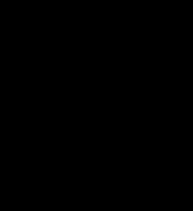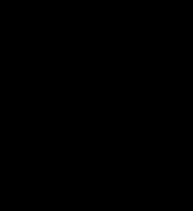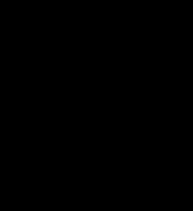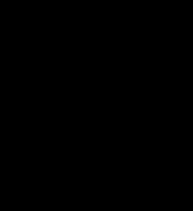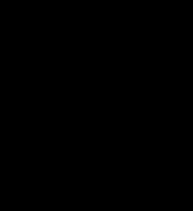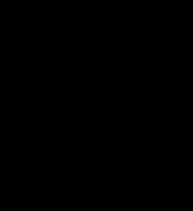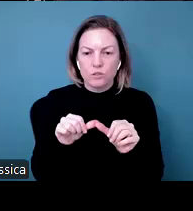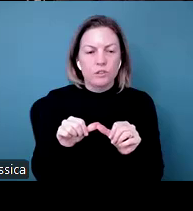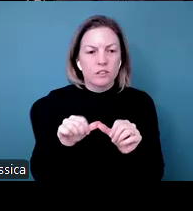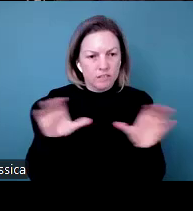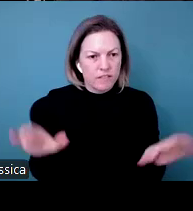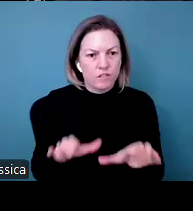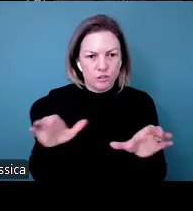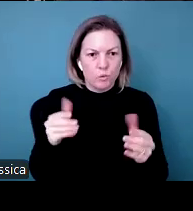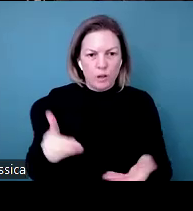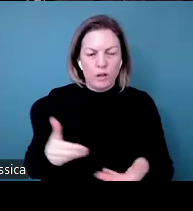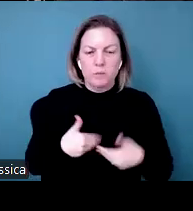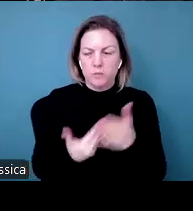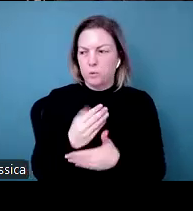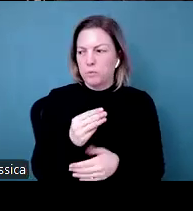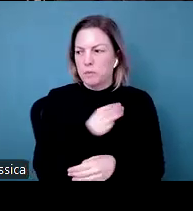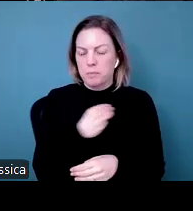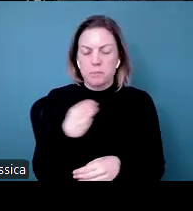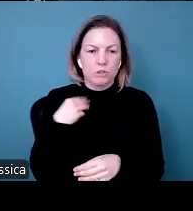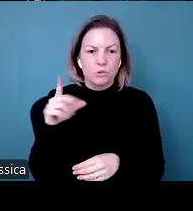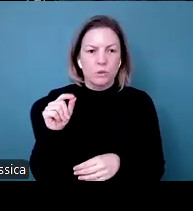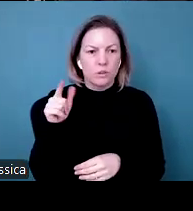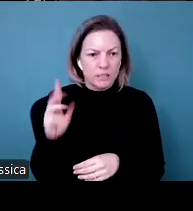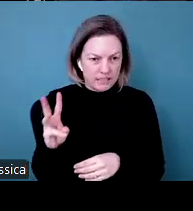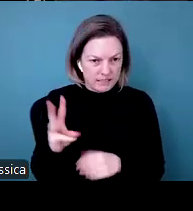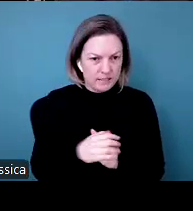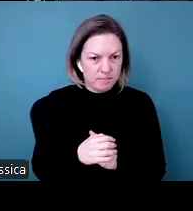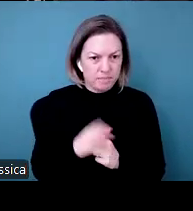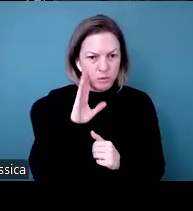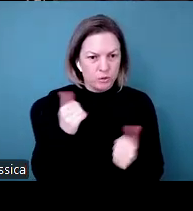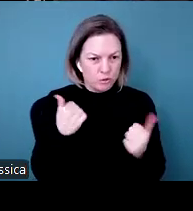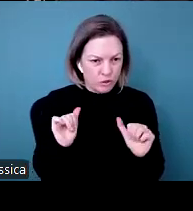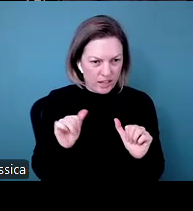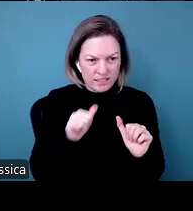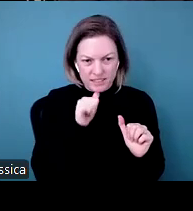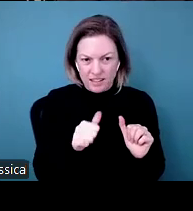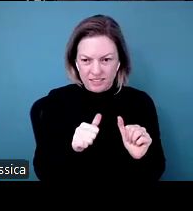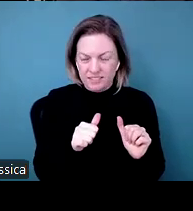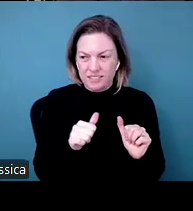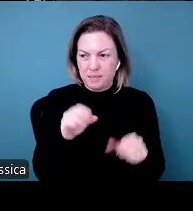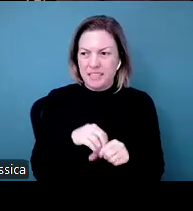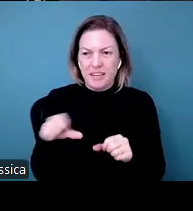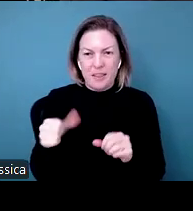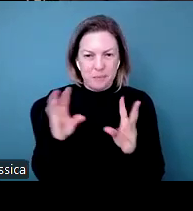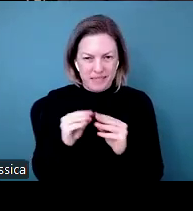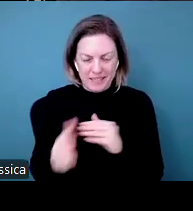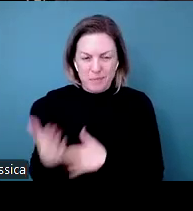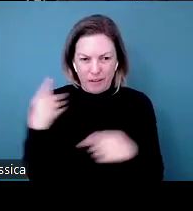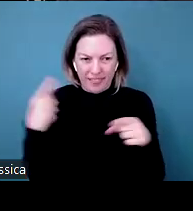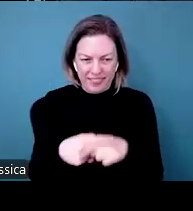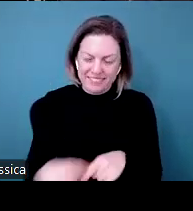continuing our efforts and welcoming new members in 2026. I'll try not to be in another meeting in the morning.